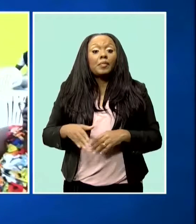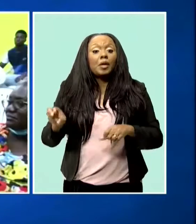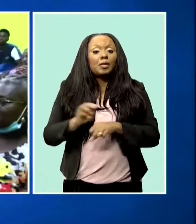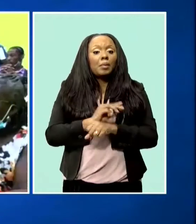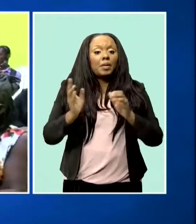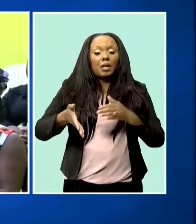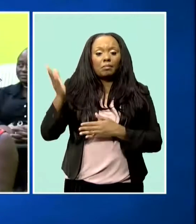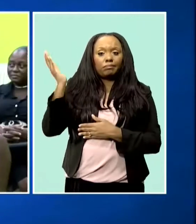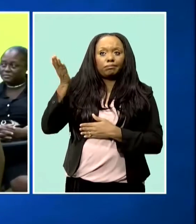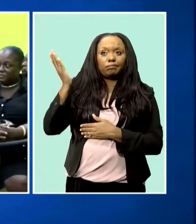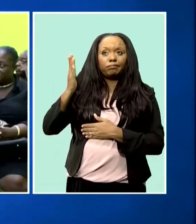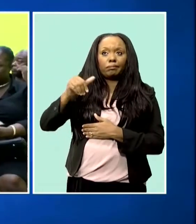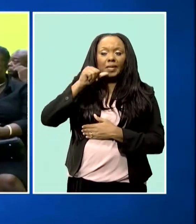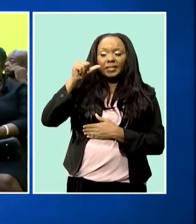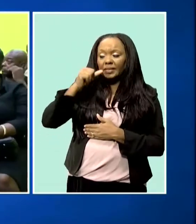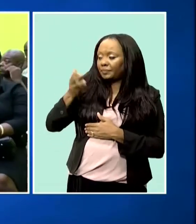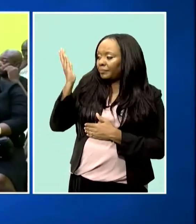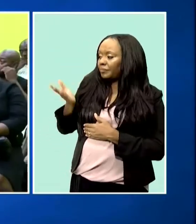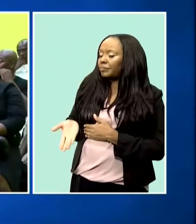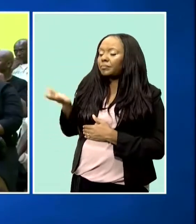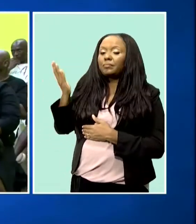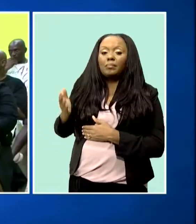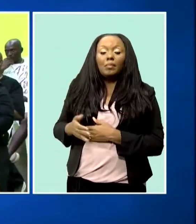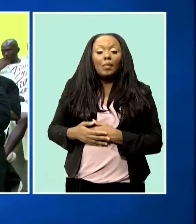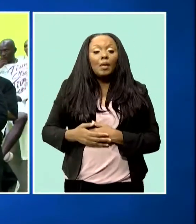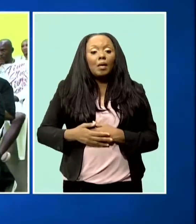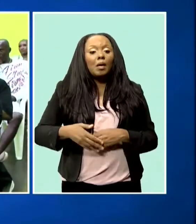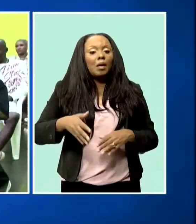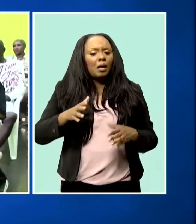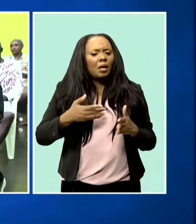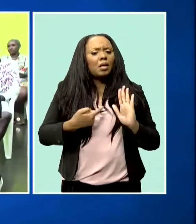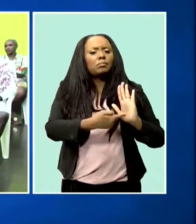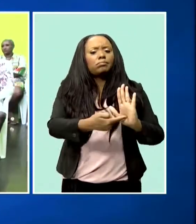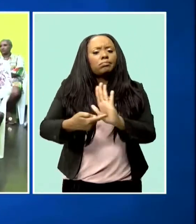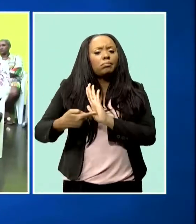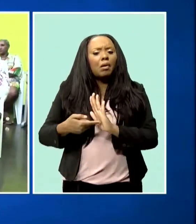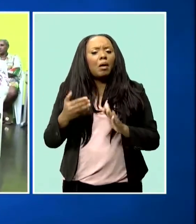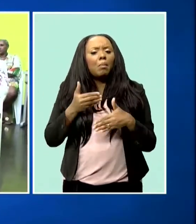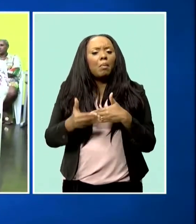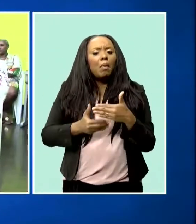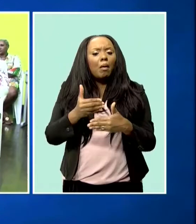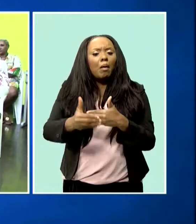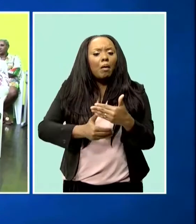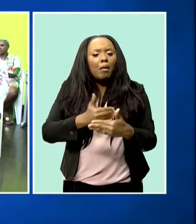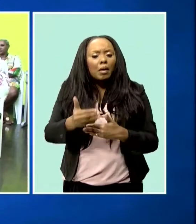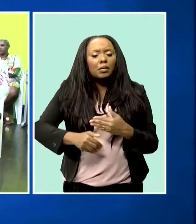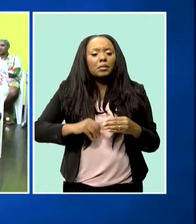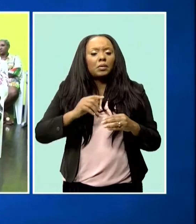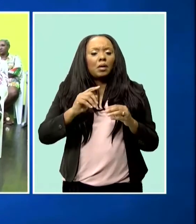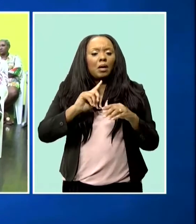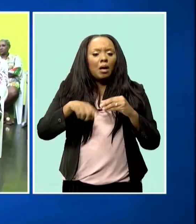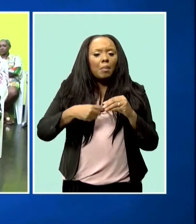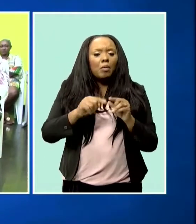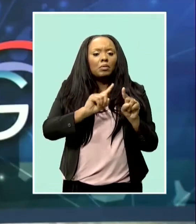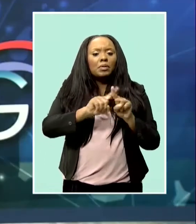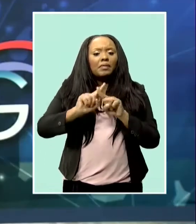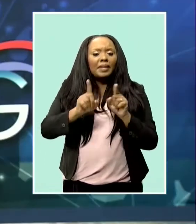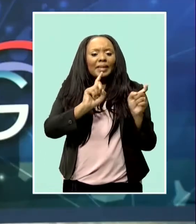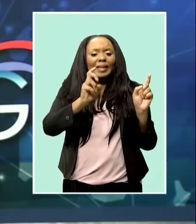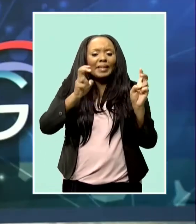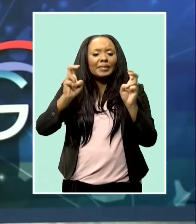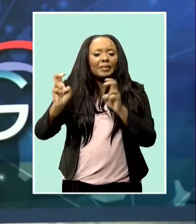constituency branch meeting. Delivering the report, he highlighted the progress made in tackling a range of other issues,